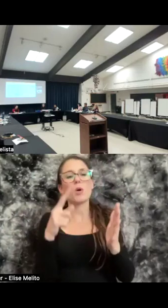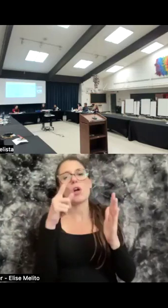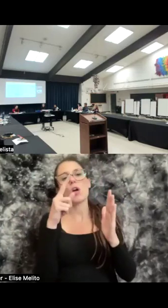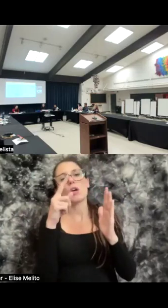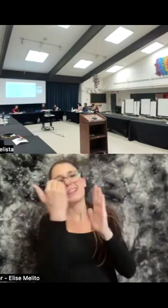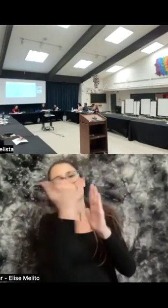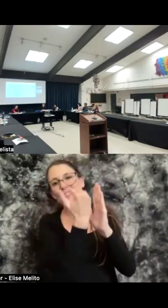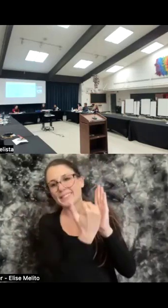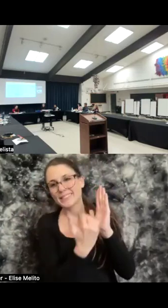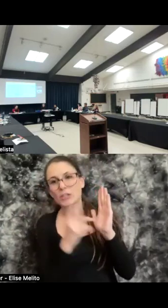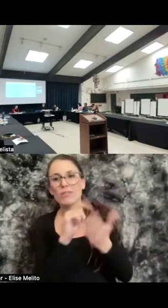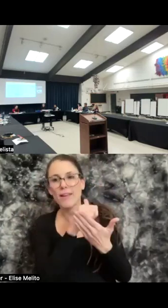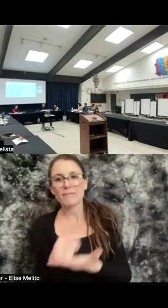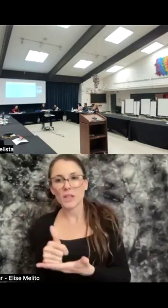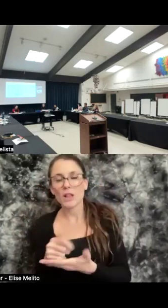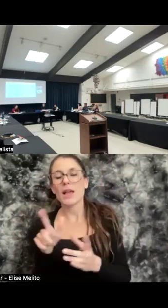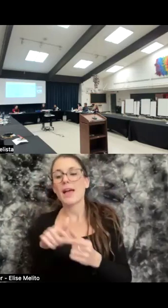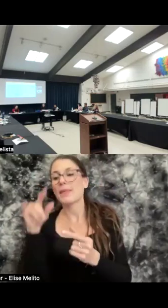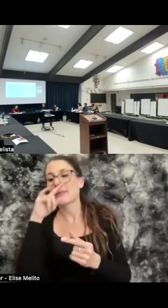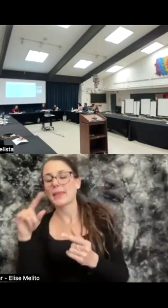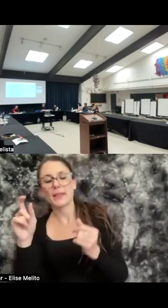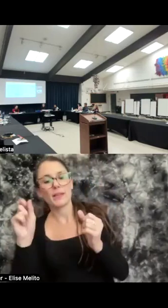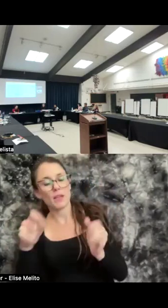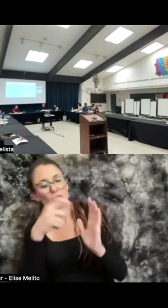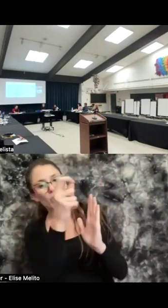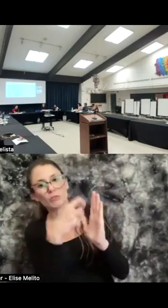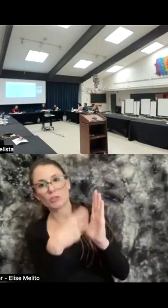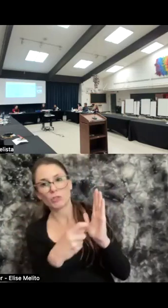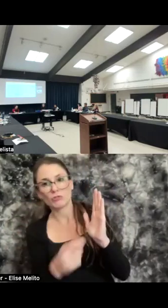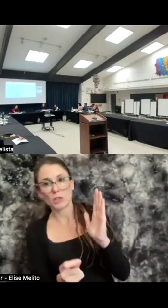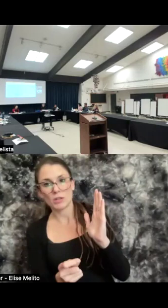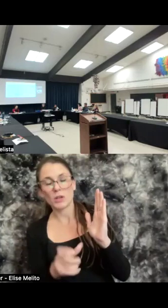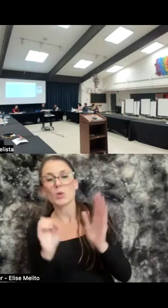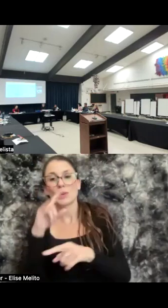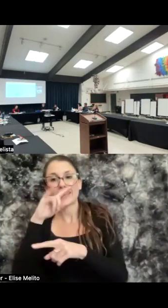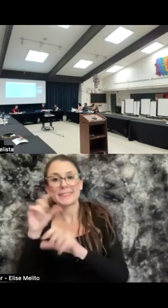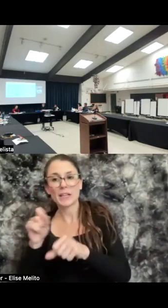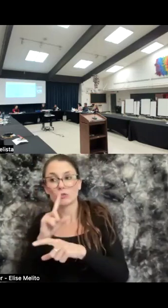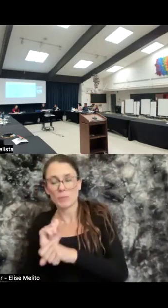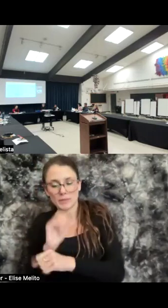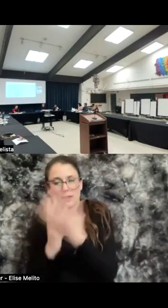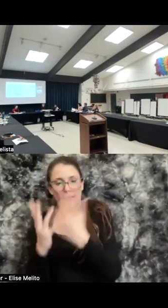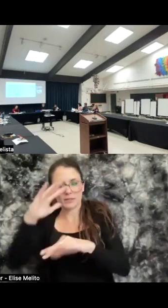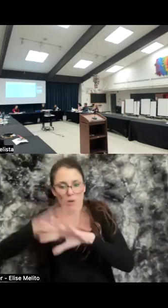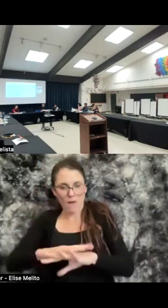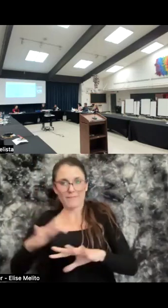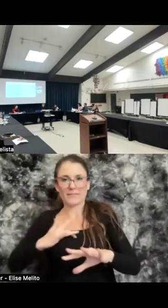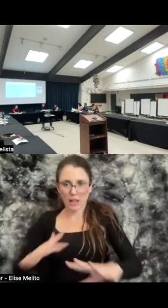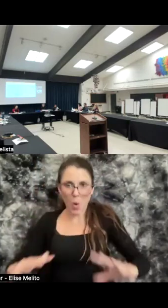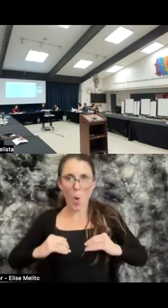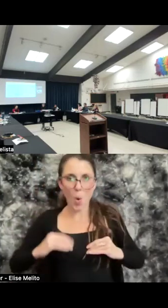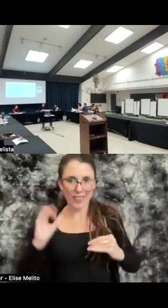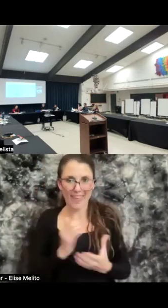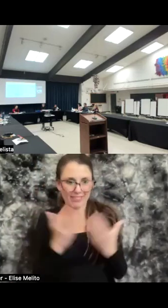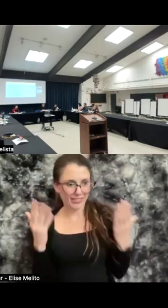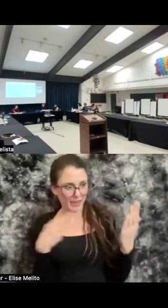really helpful, in having check boxes for your kids to actually put their mark on something and have ownership of it. And if they have